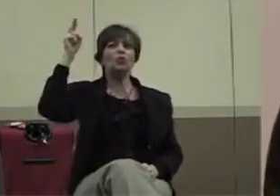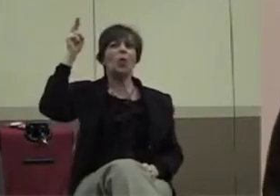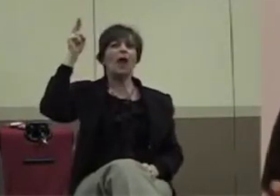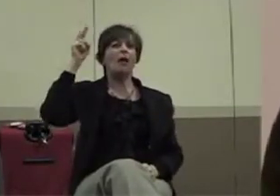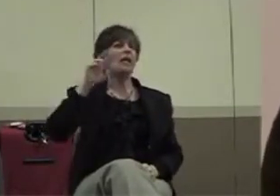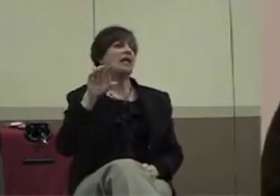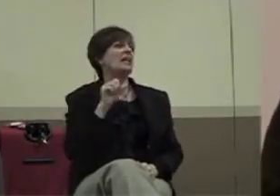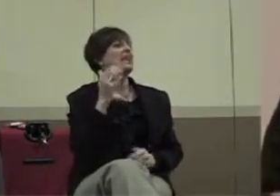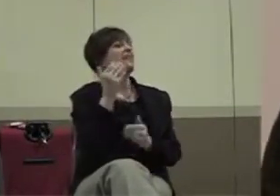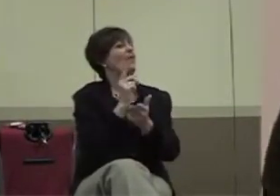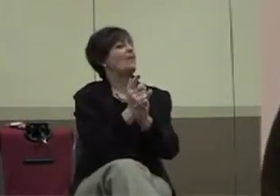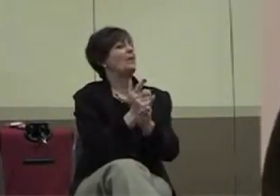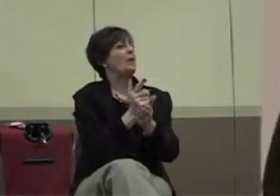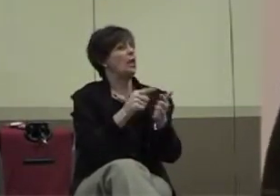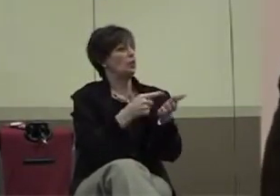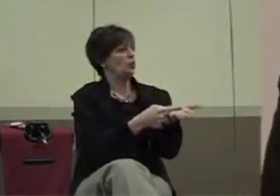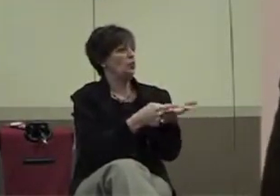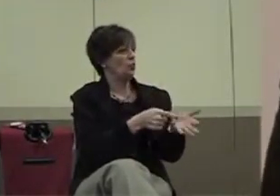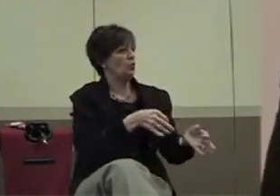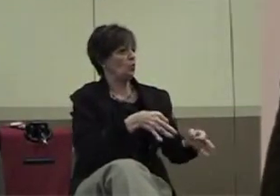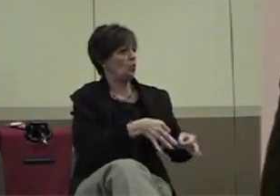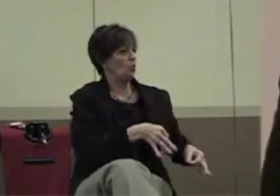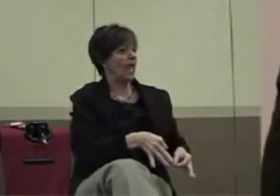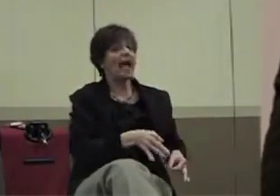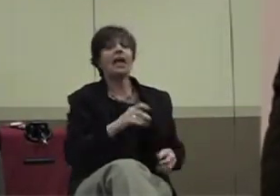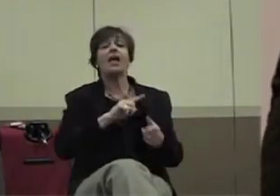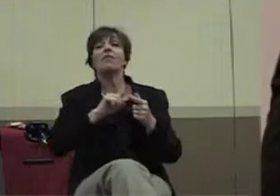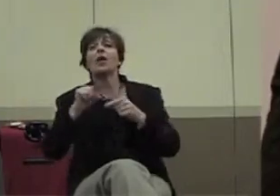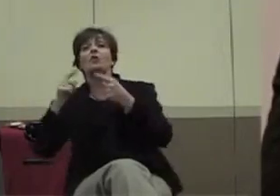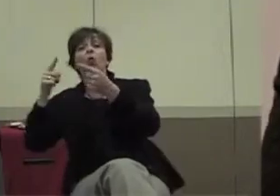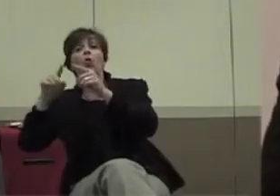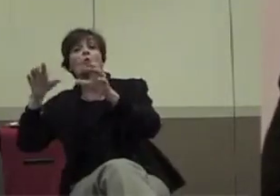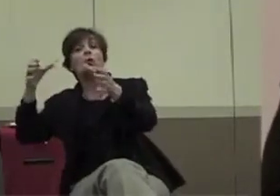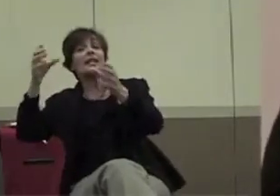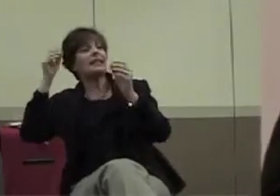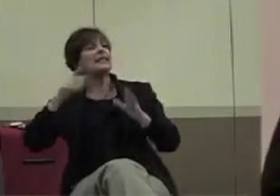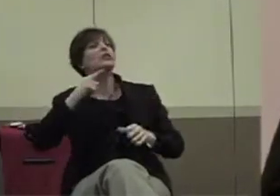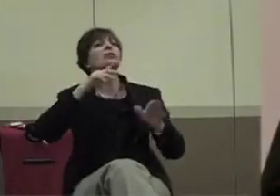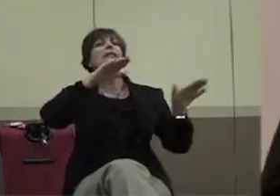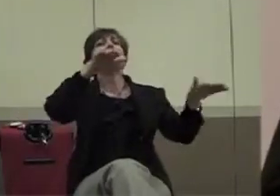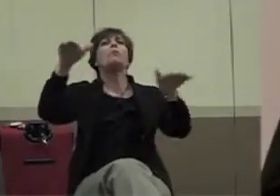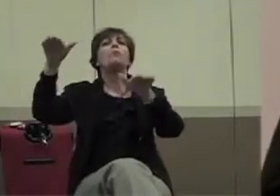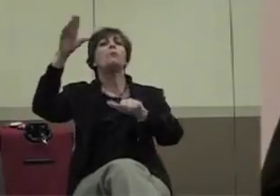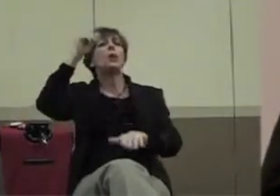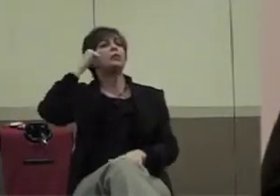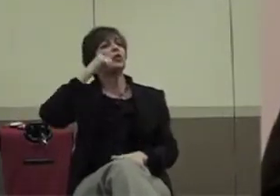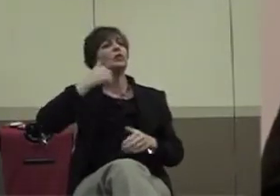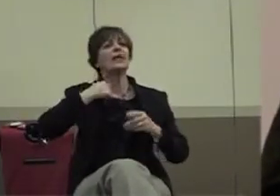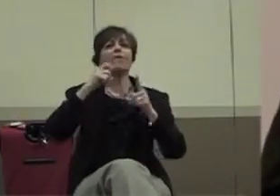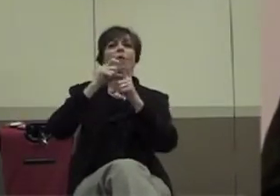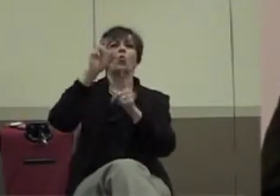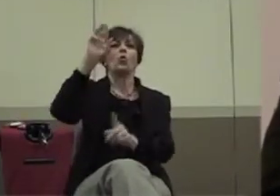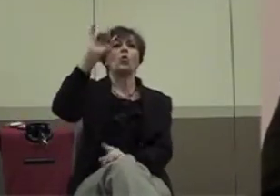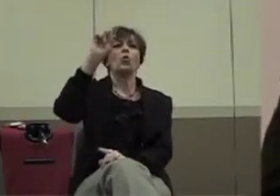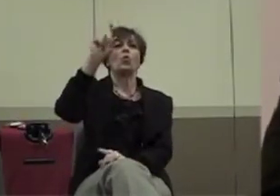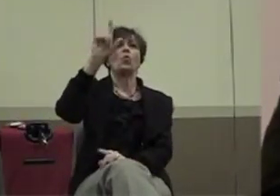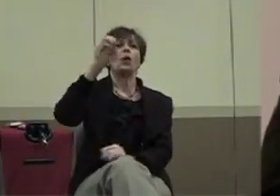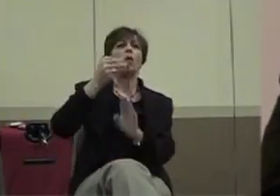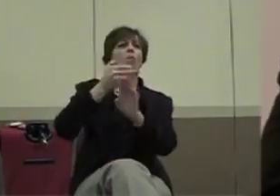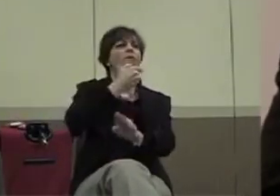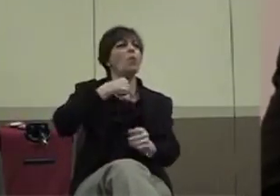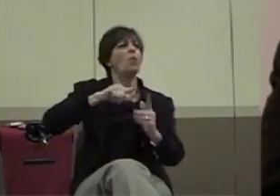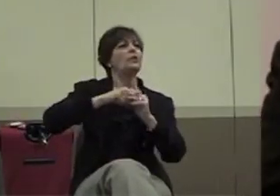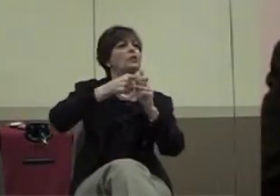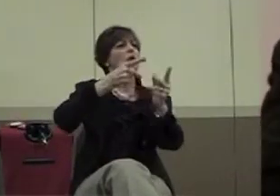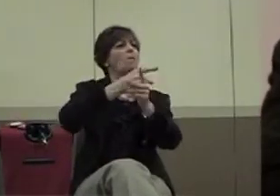to do that. So then you go in class and the teacher says, boys and girls, got a word riddle for you before we start math today. Does anybody know what